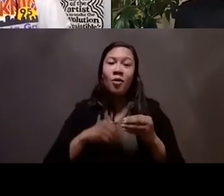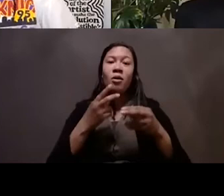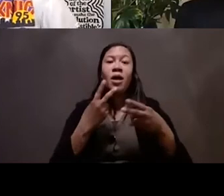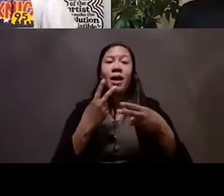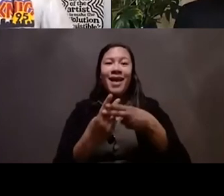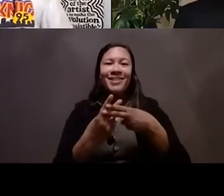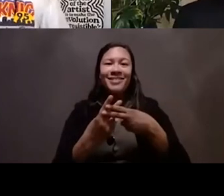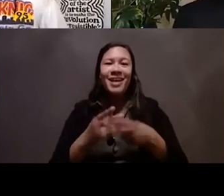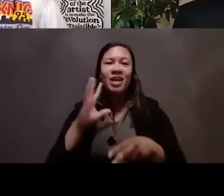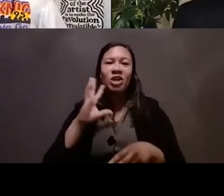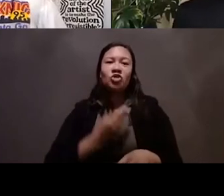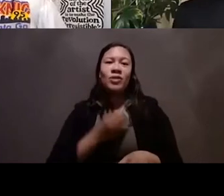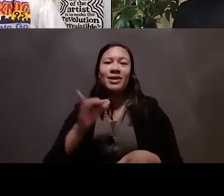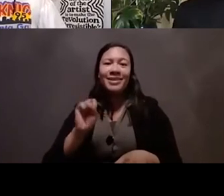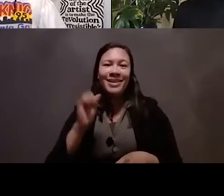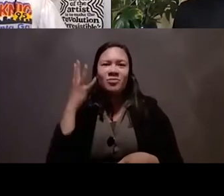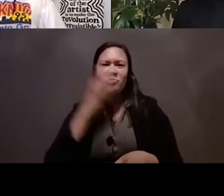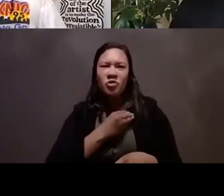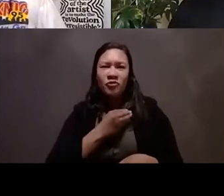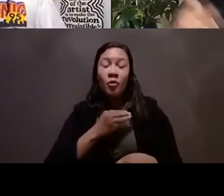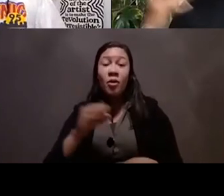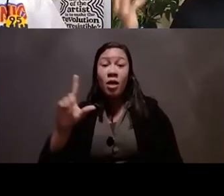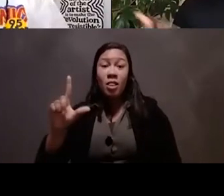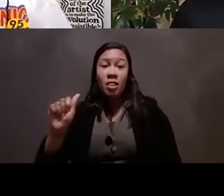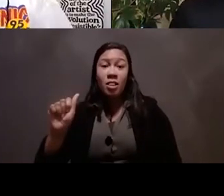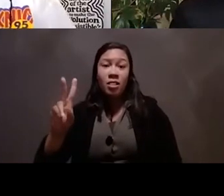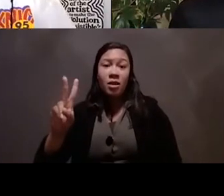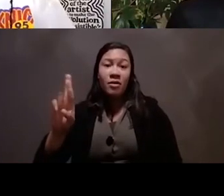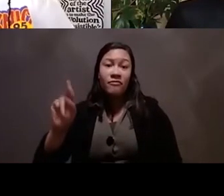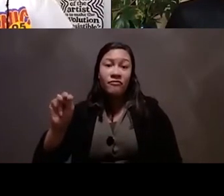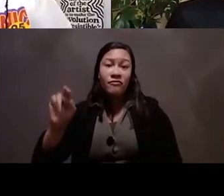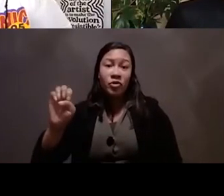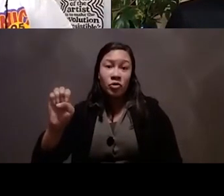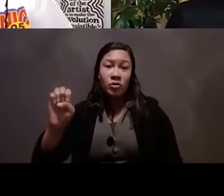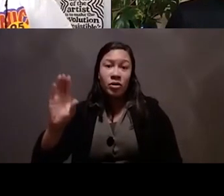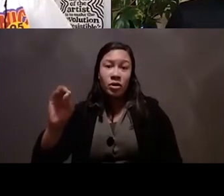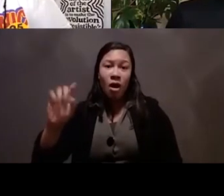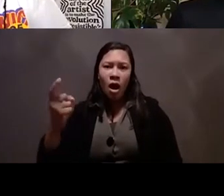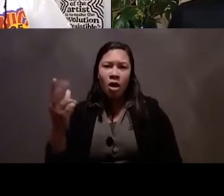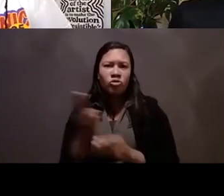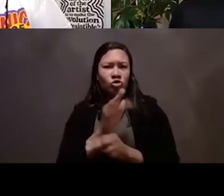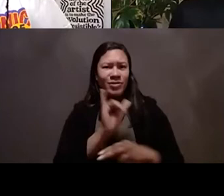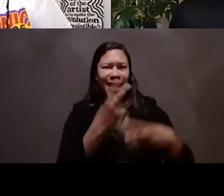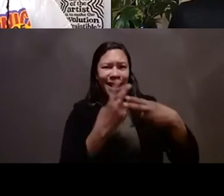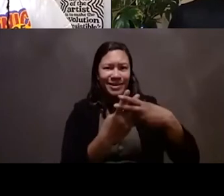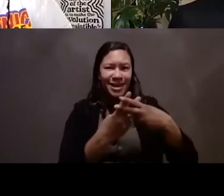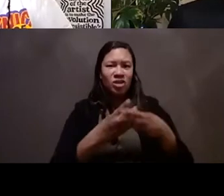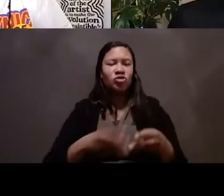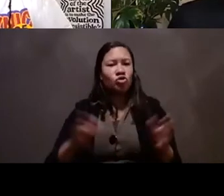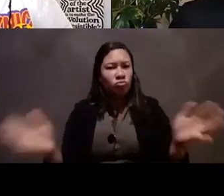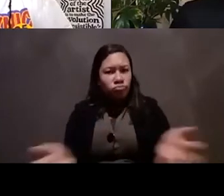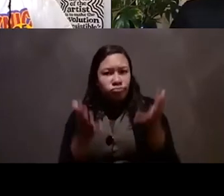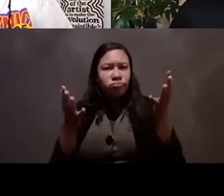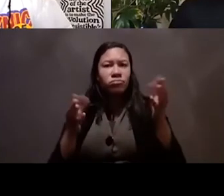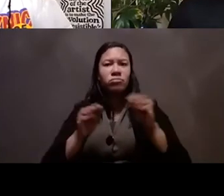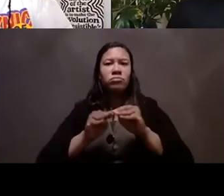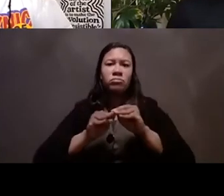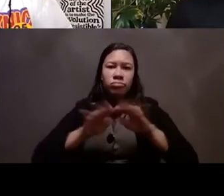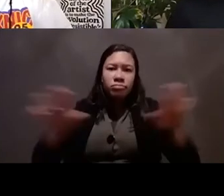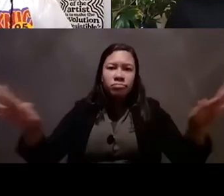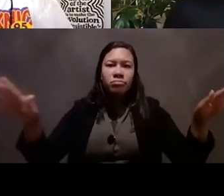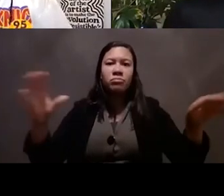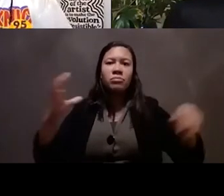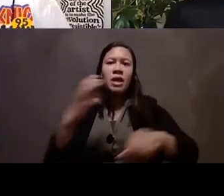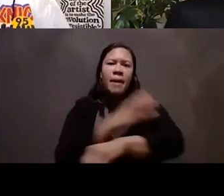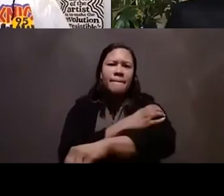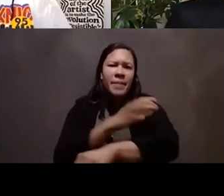Laverne Cox has utilized that to raise an awareness and empowerment of Black trans folks